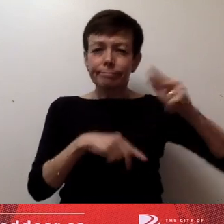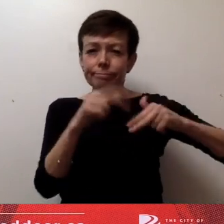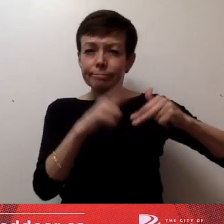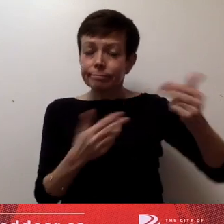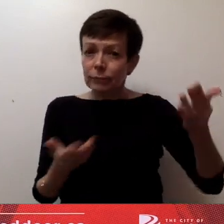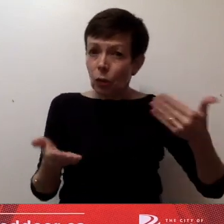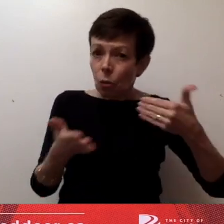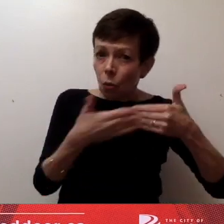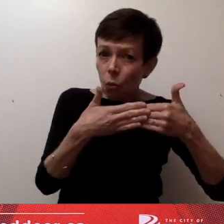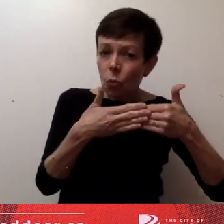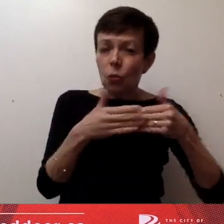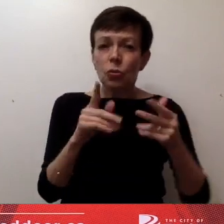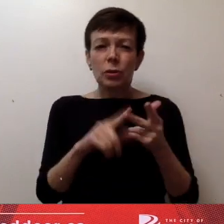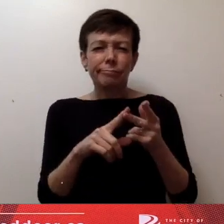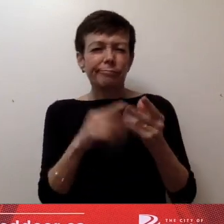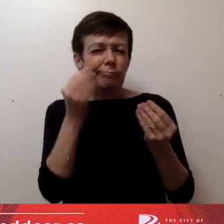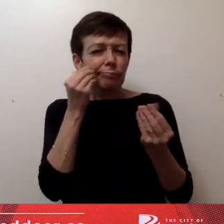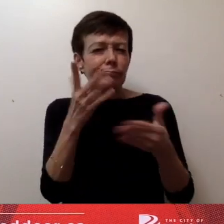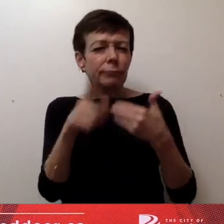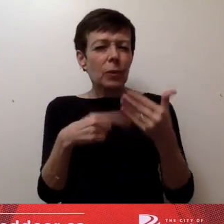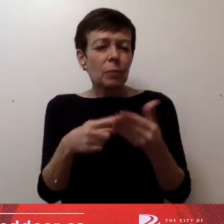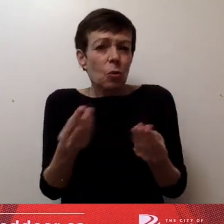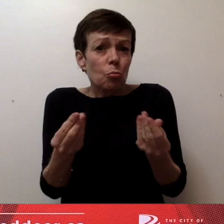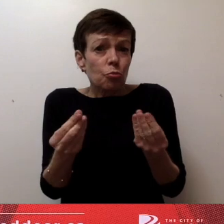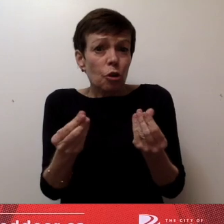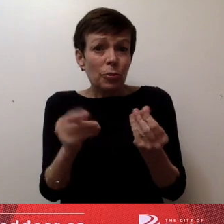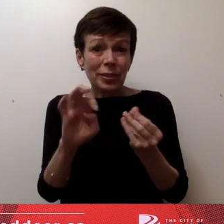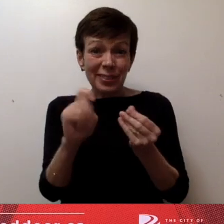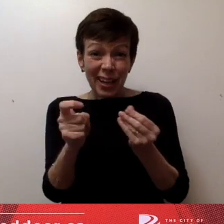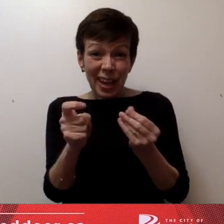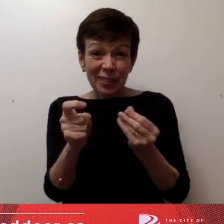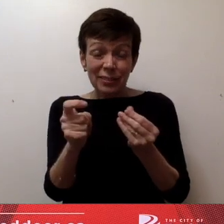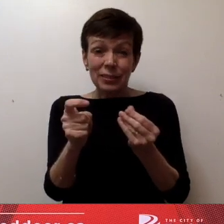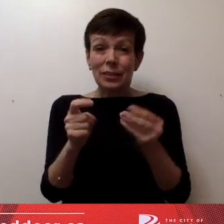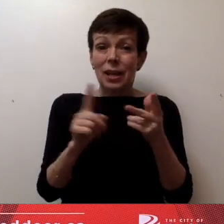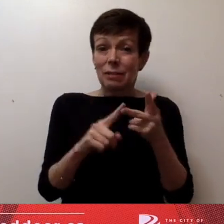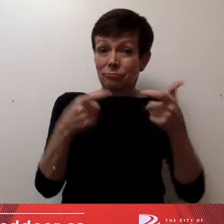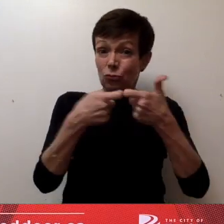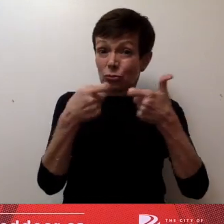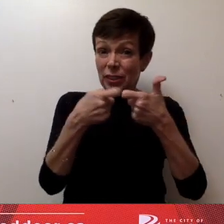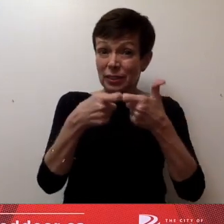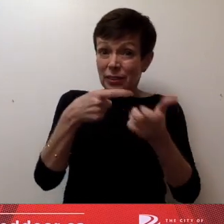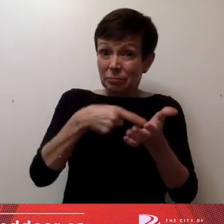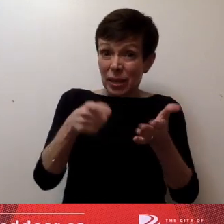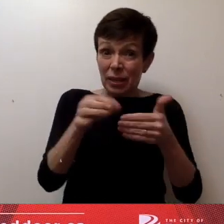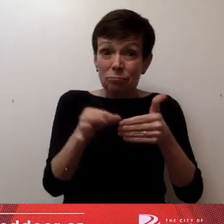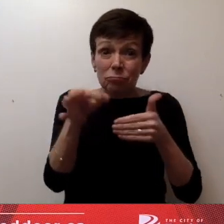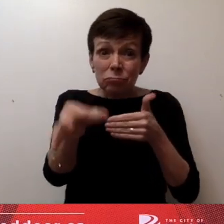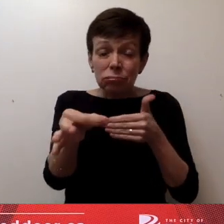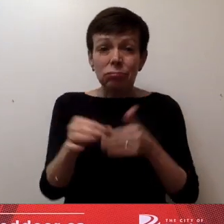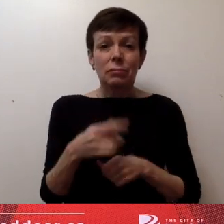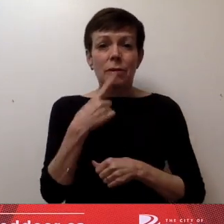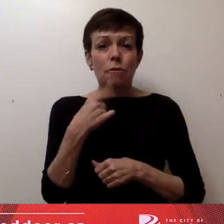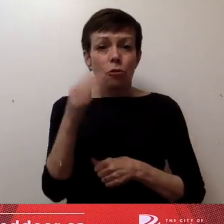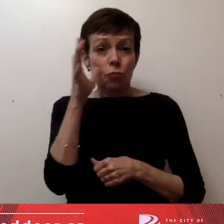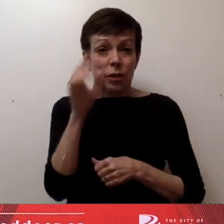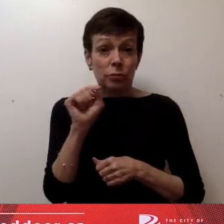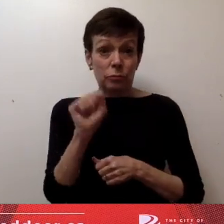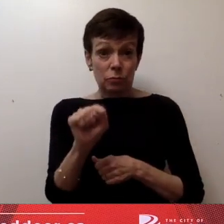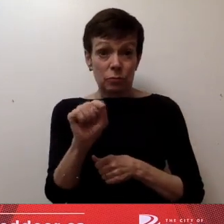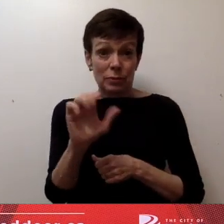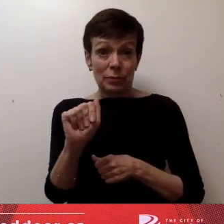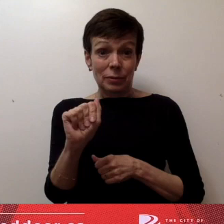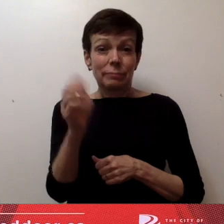facility closures, and details about your property tax and utility deferrals, you can go to